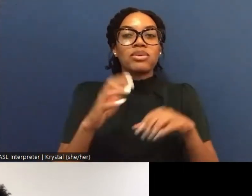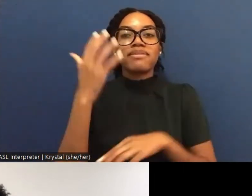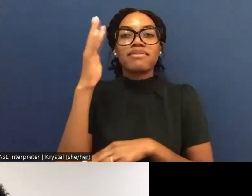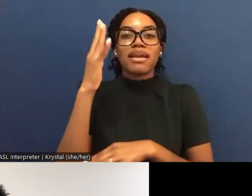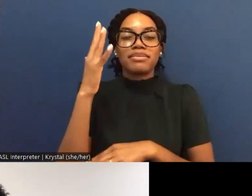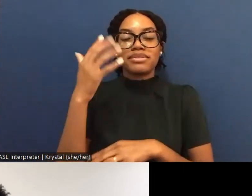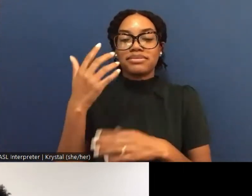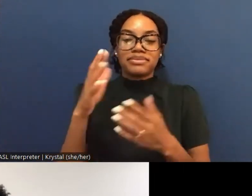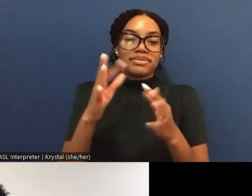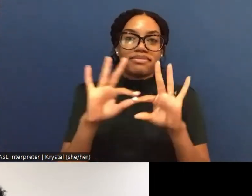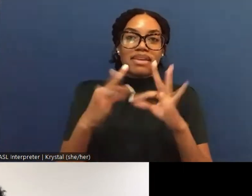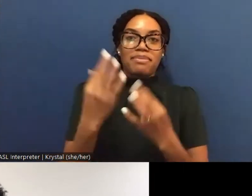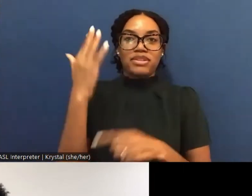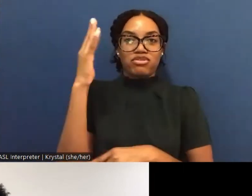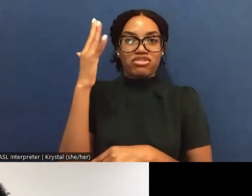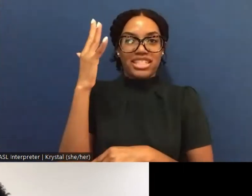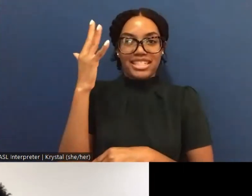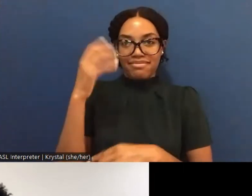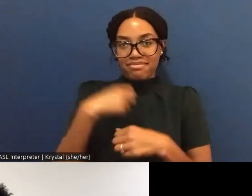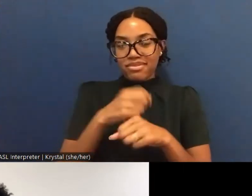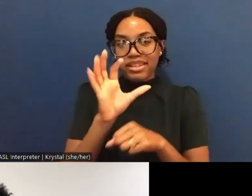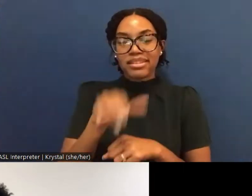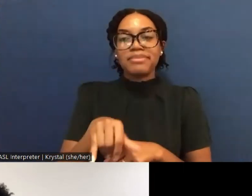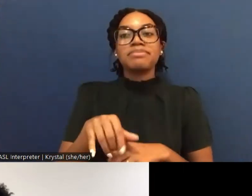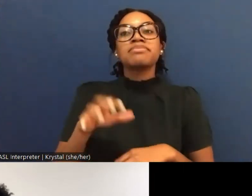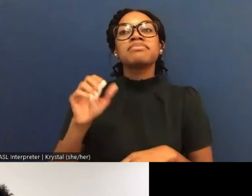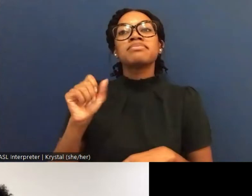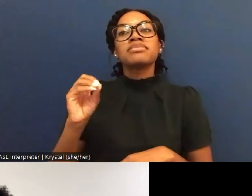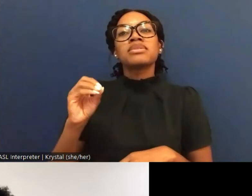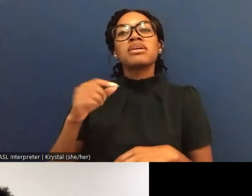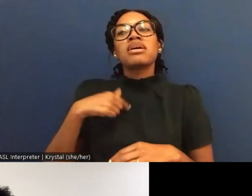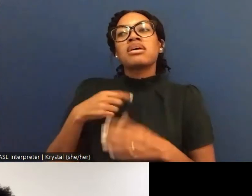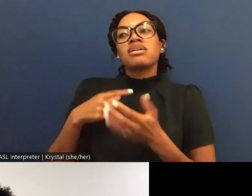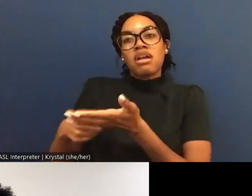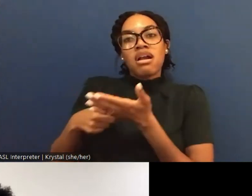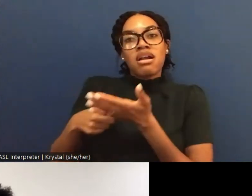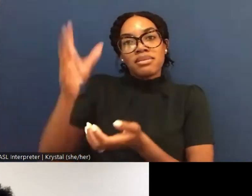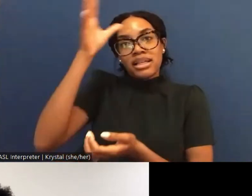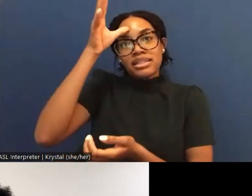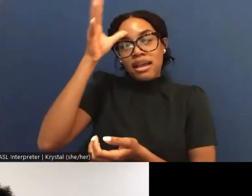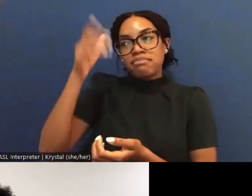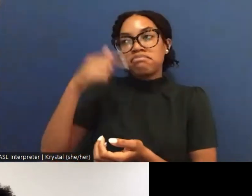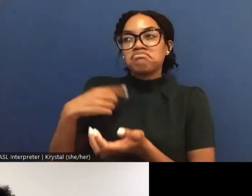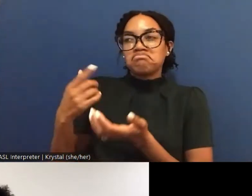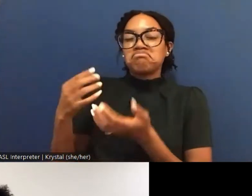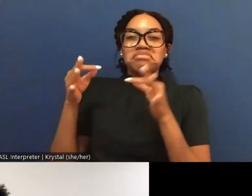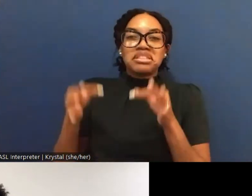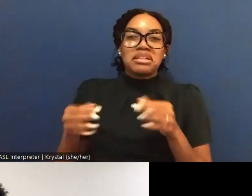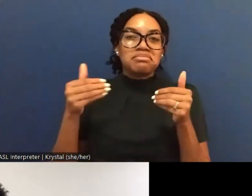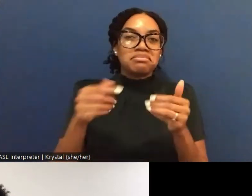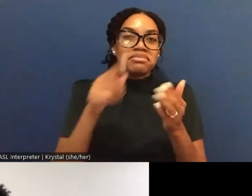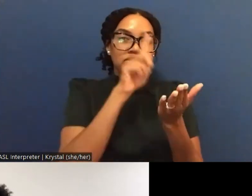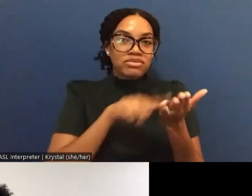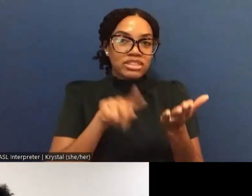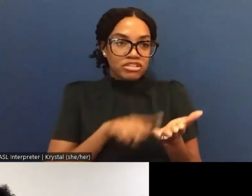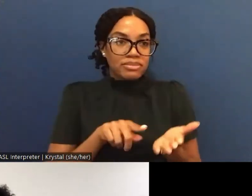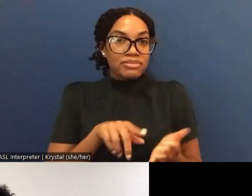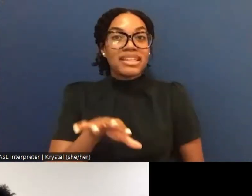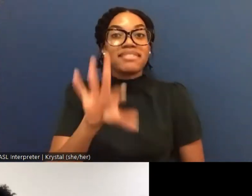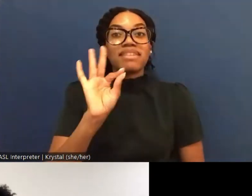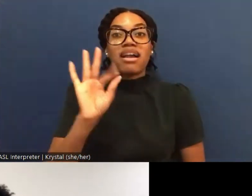had, but that I hadn't previously been interested in. And so one of the first documents I found was of my